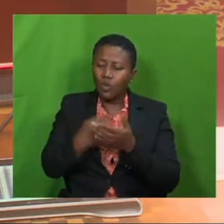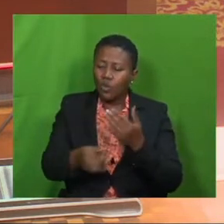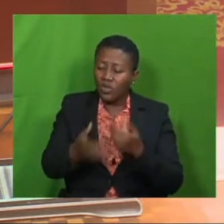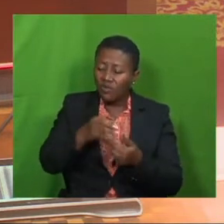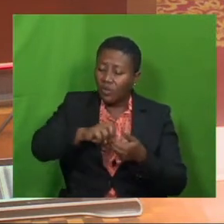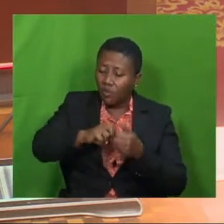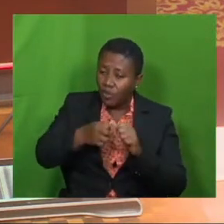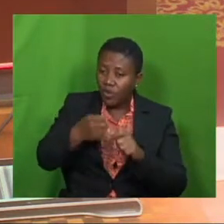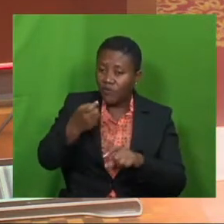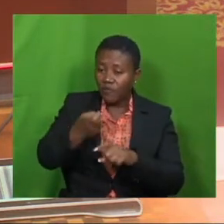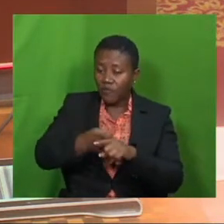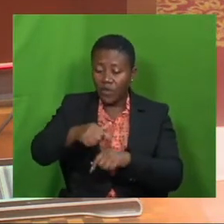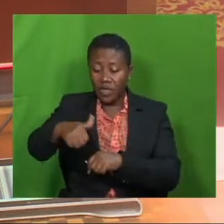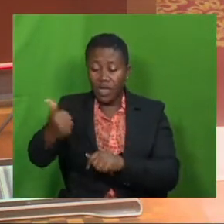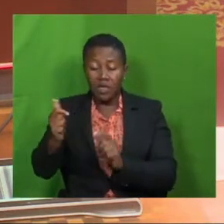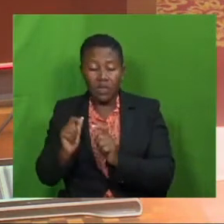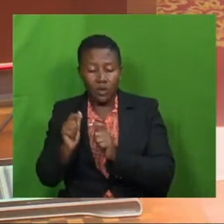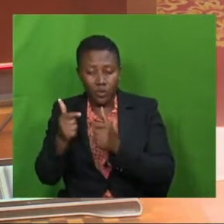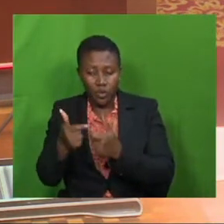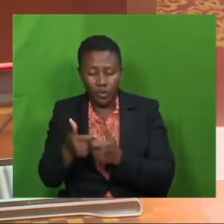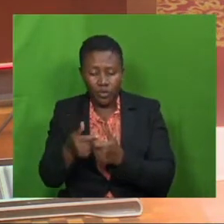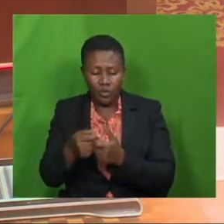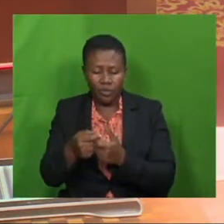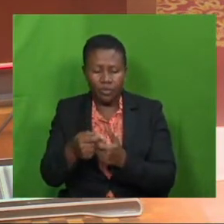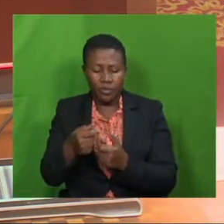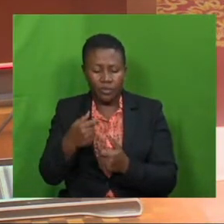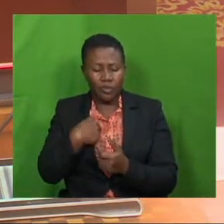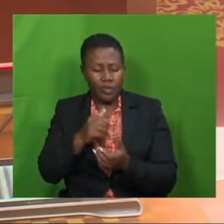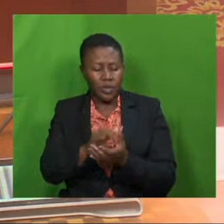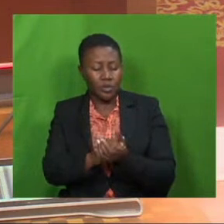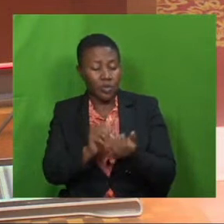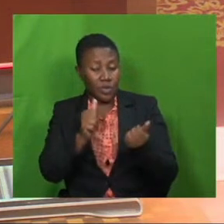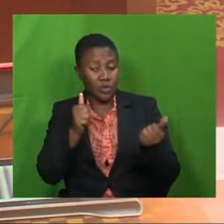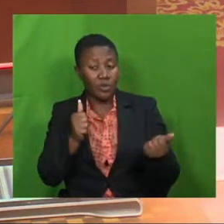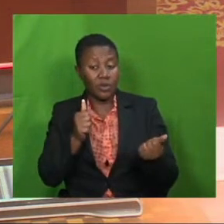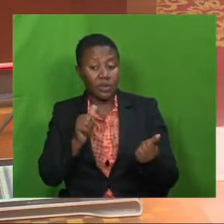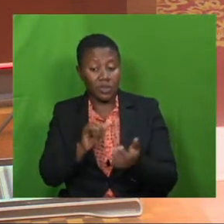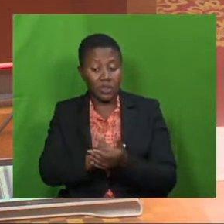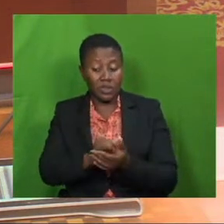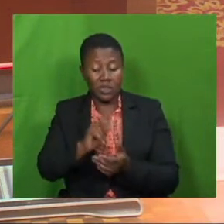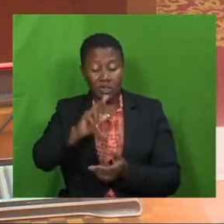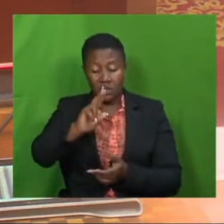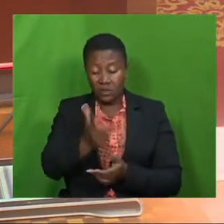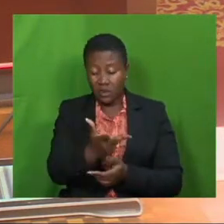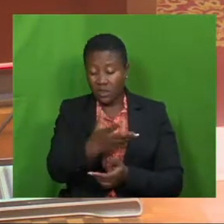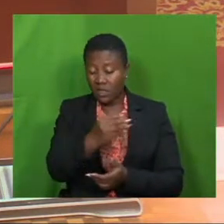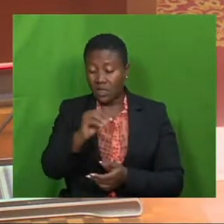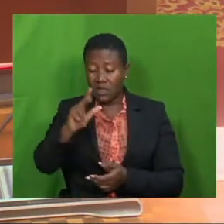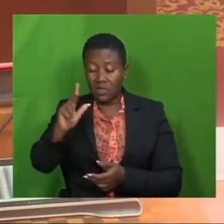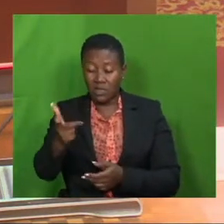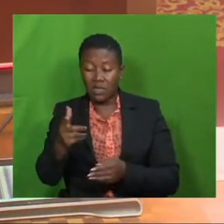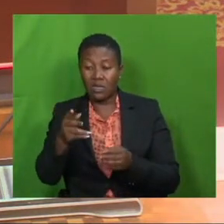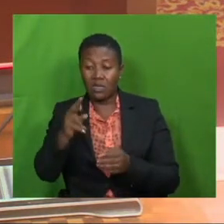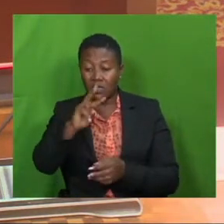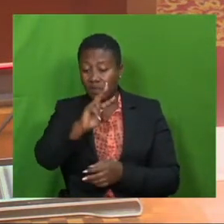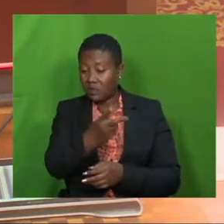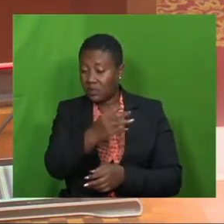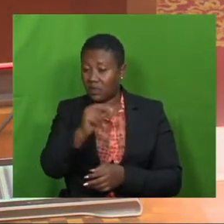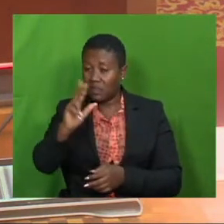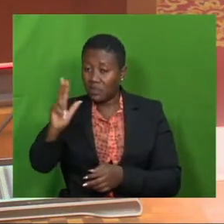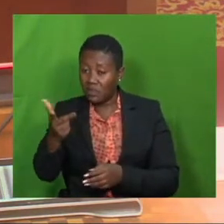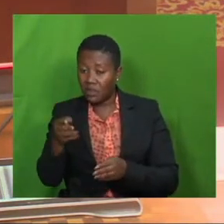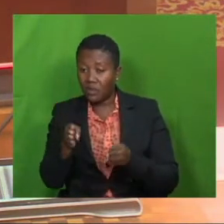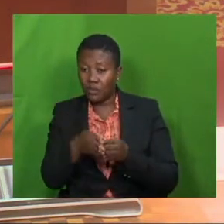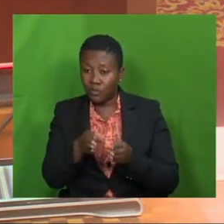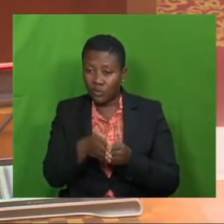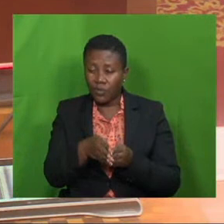caucus. I am confident that the second and third meetings of the second session will witness a more